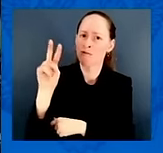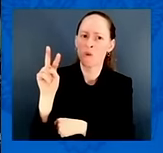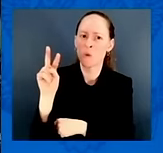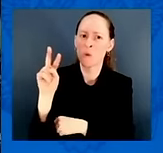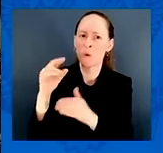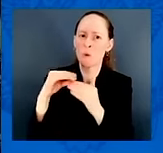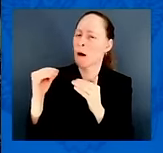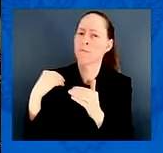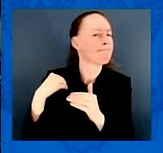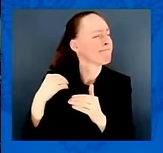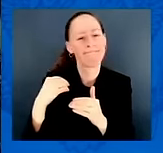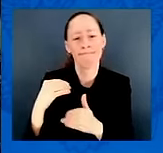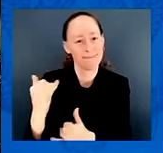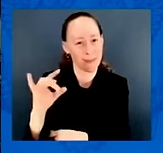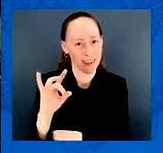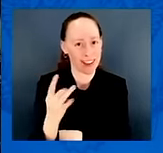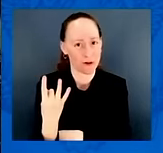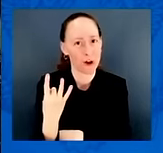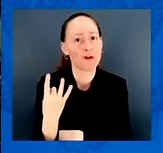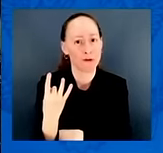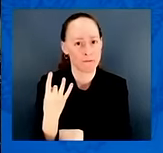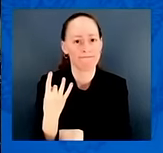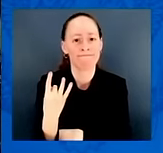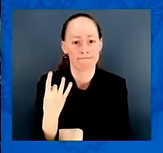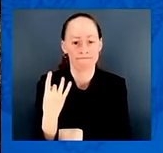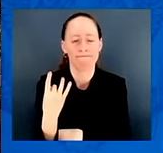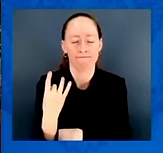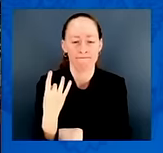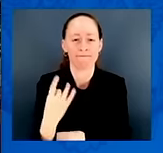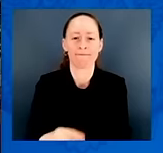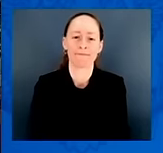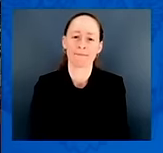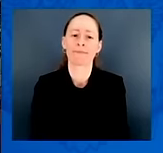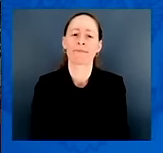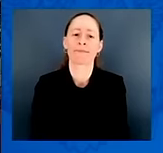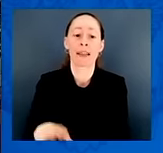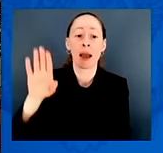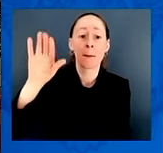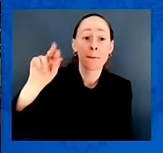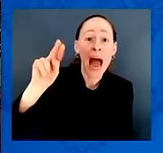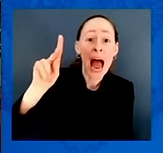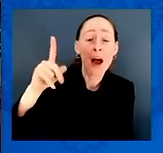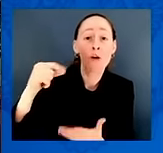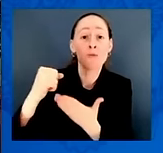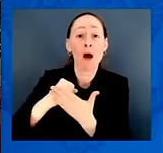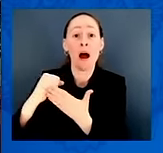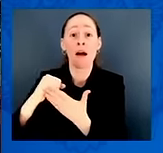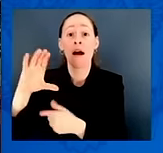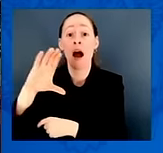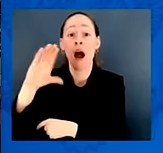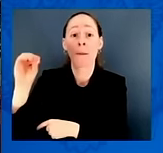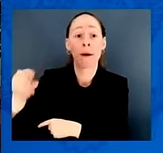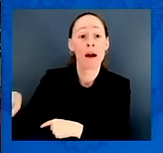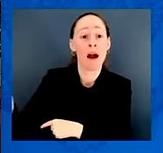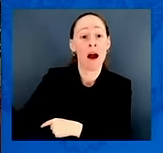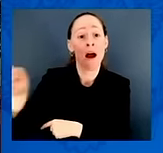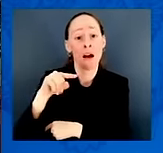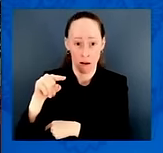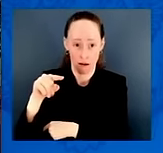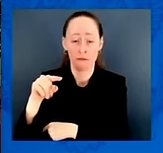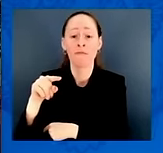companies are allowed to charge what it costs them to instigate the